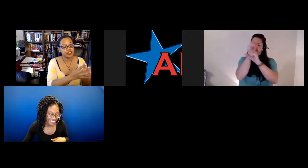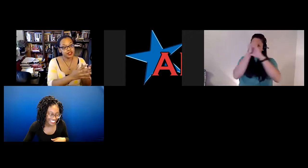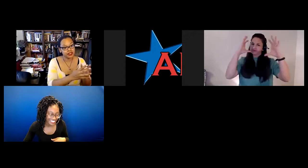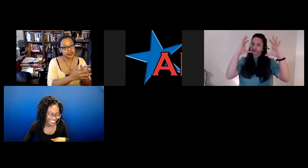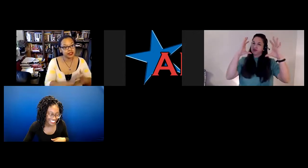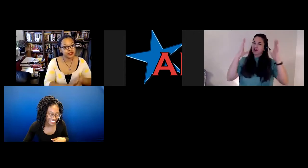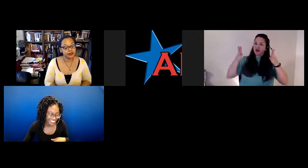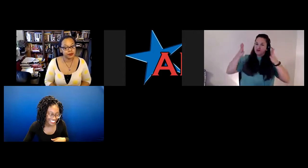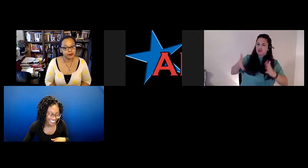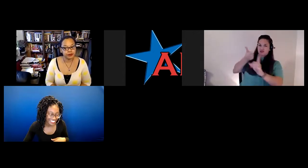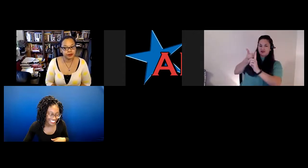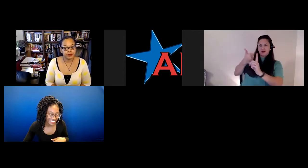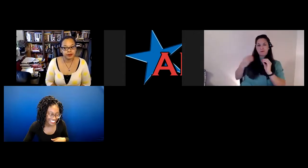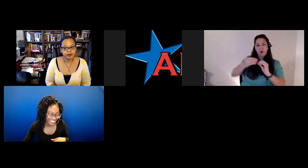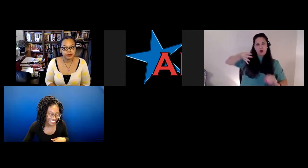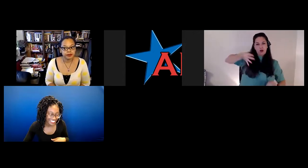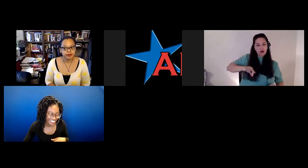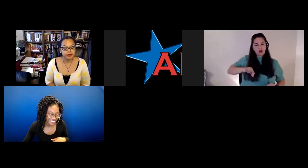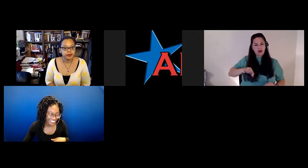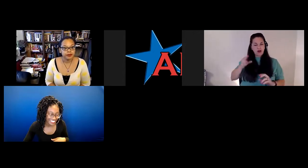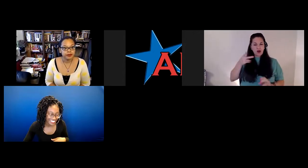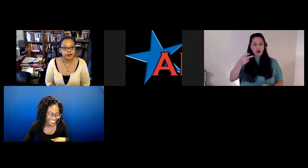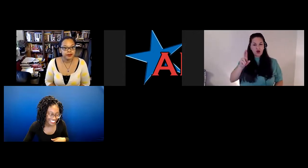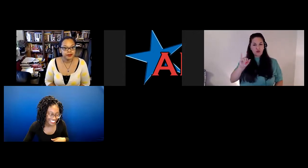privileged identities?